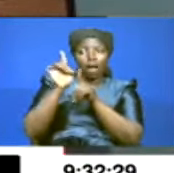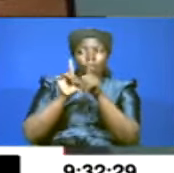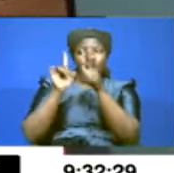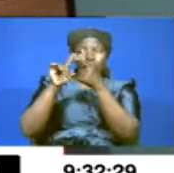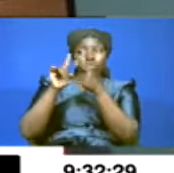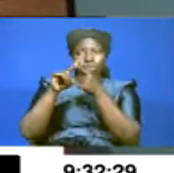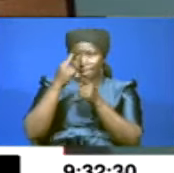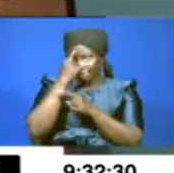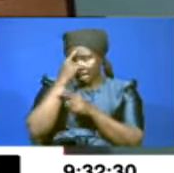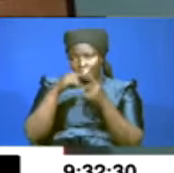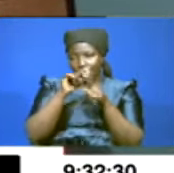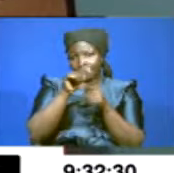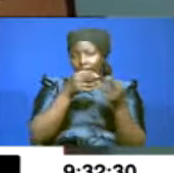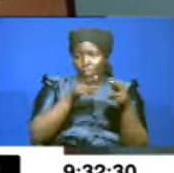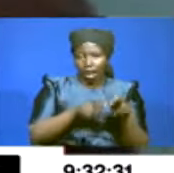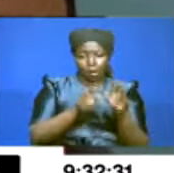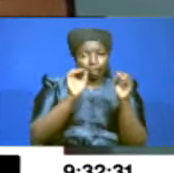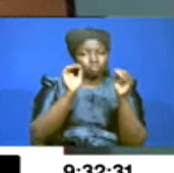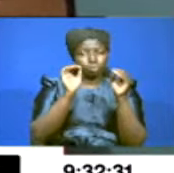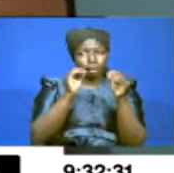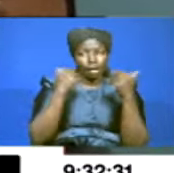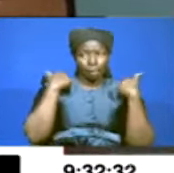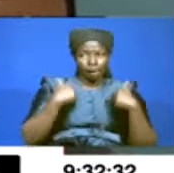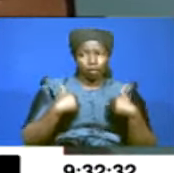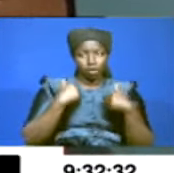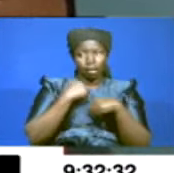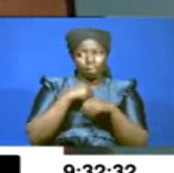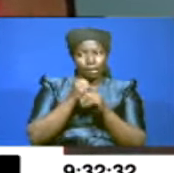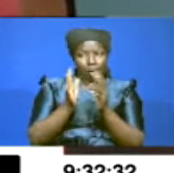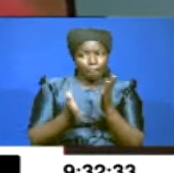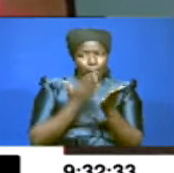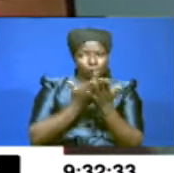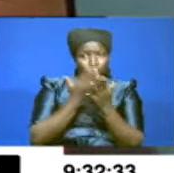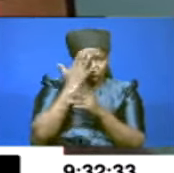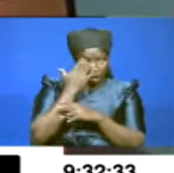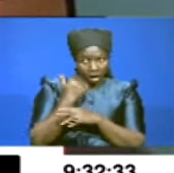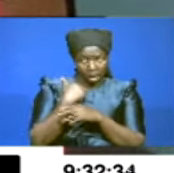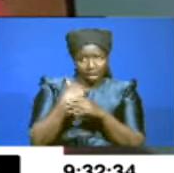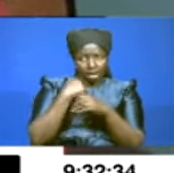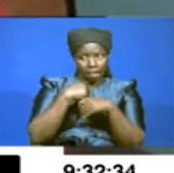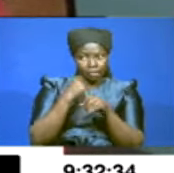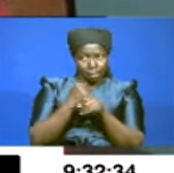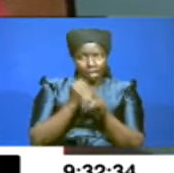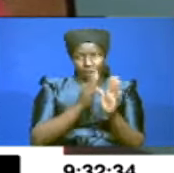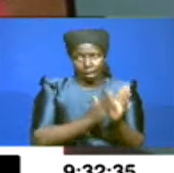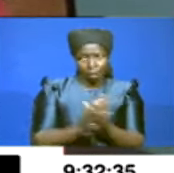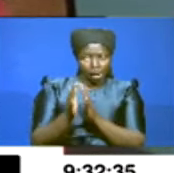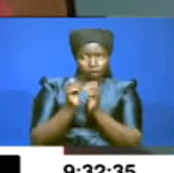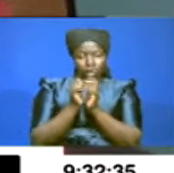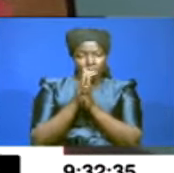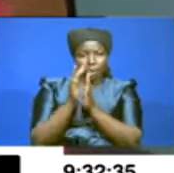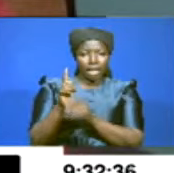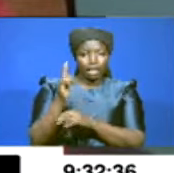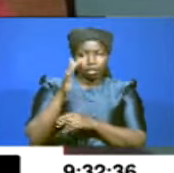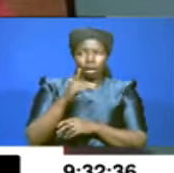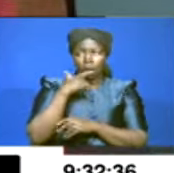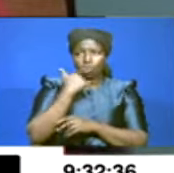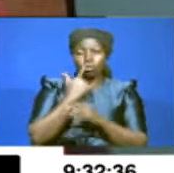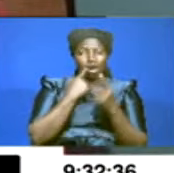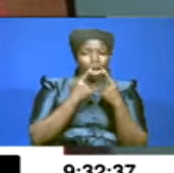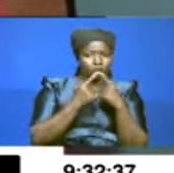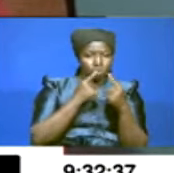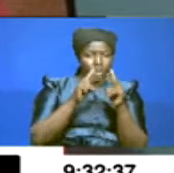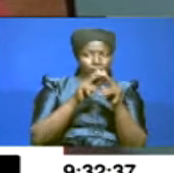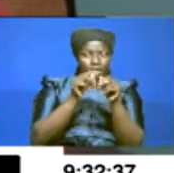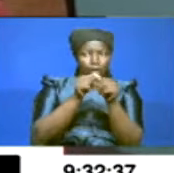case. Nilifanya application kwa sababu tulikuwa tumefanya mpango huu na wakili, wakati huo wakili tulikuwa tukiwasiliana vizuri.